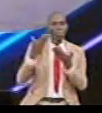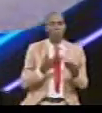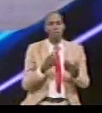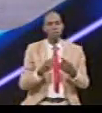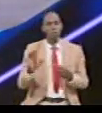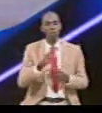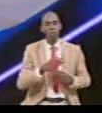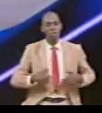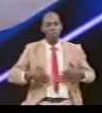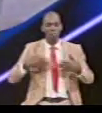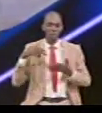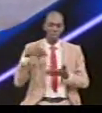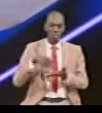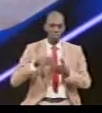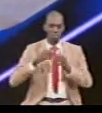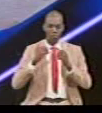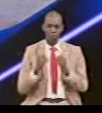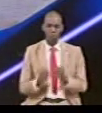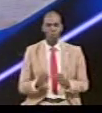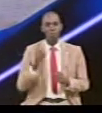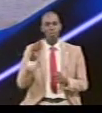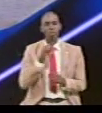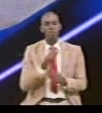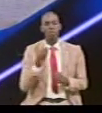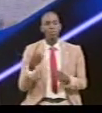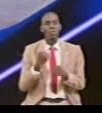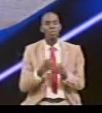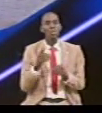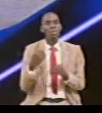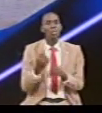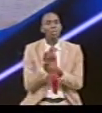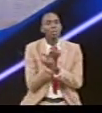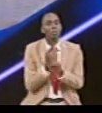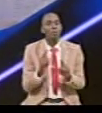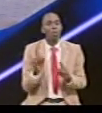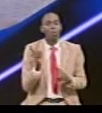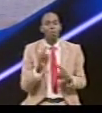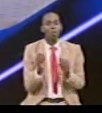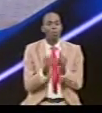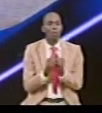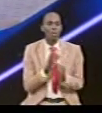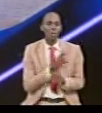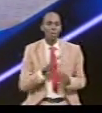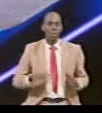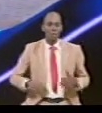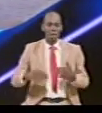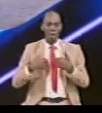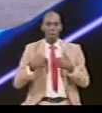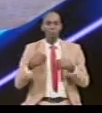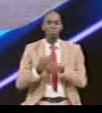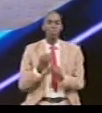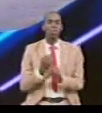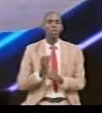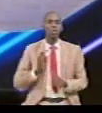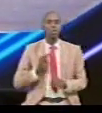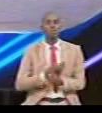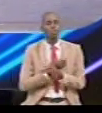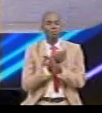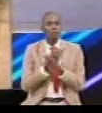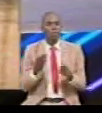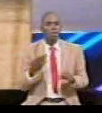Stand fast, therefore, in the liberty wherewith Christ has made us free, and be